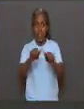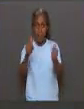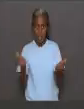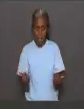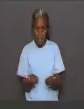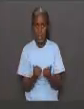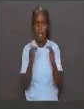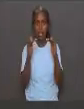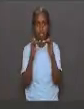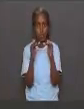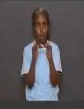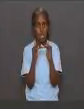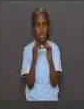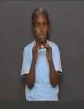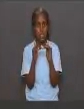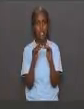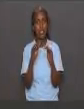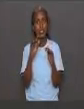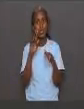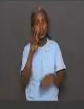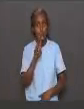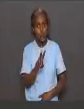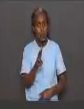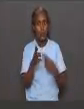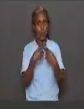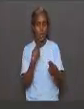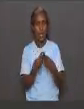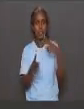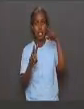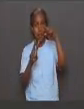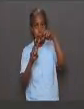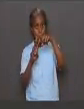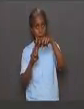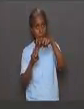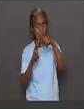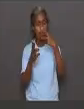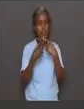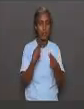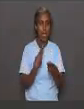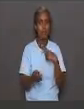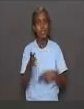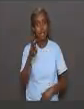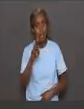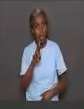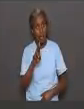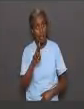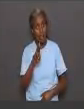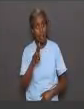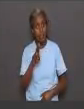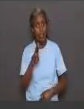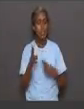Area equals 2 times pi times